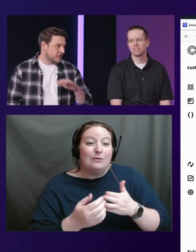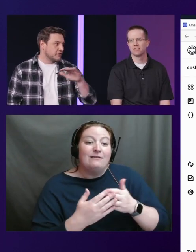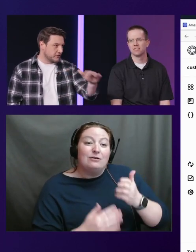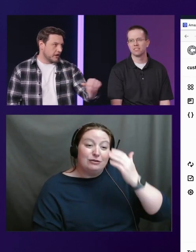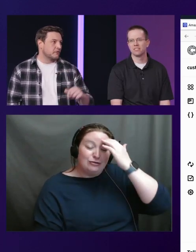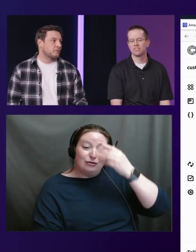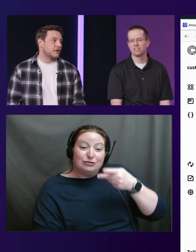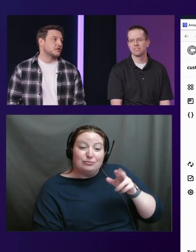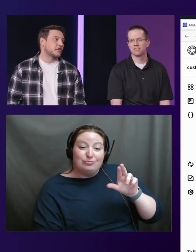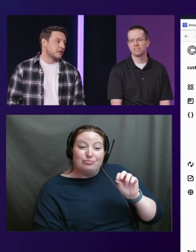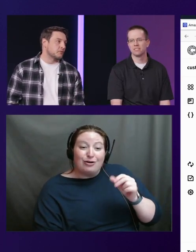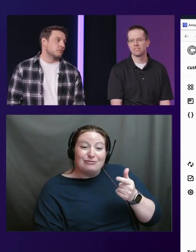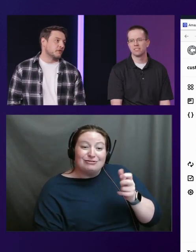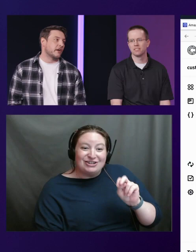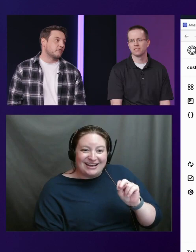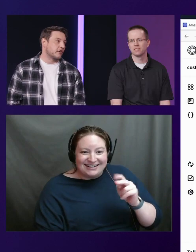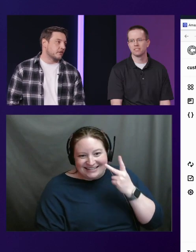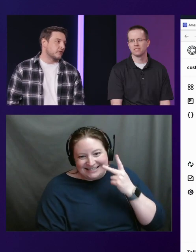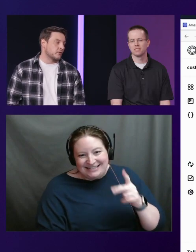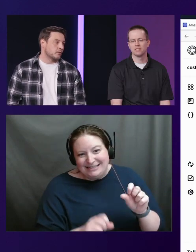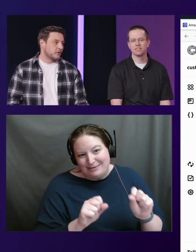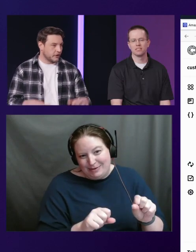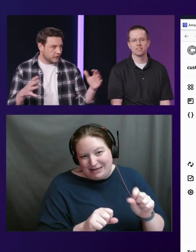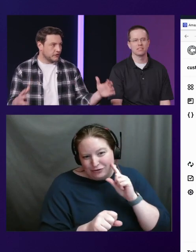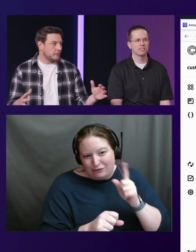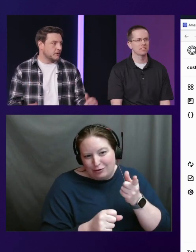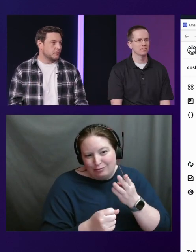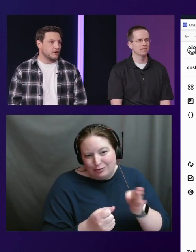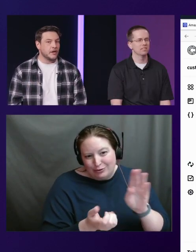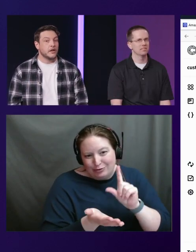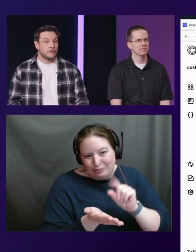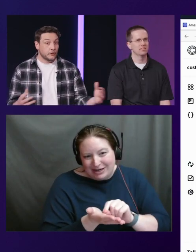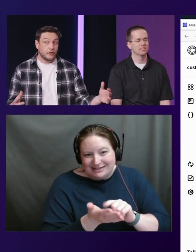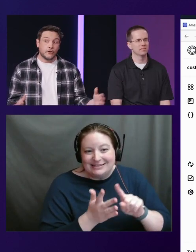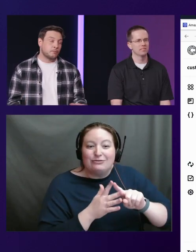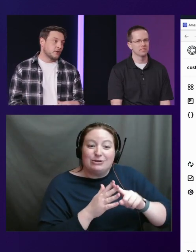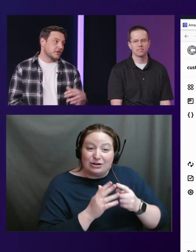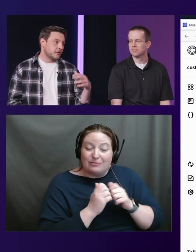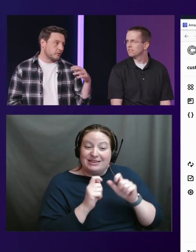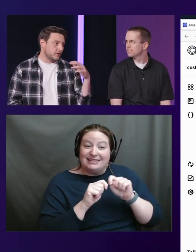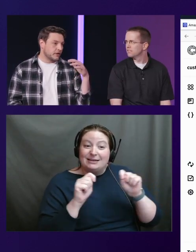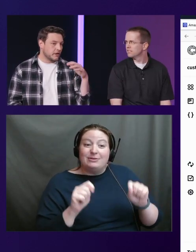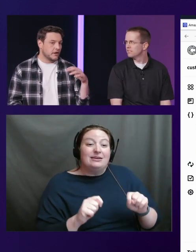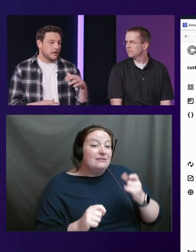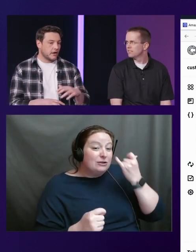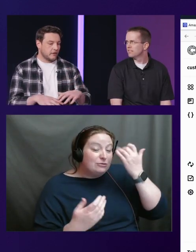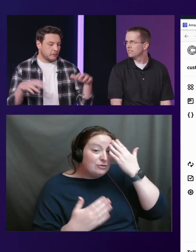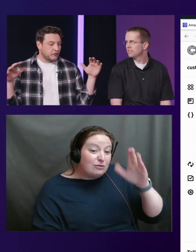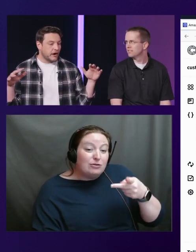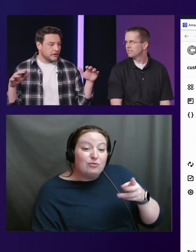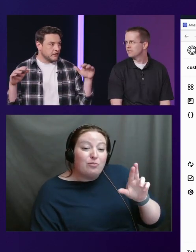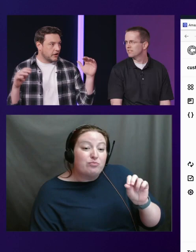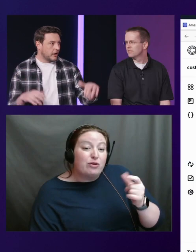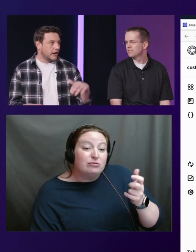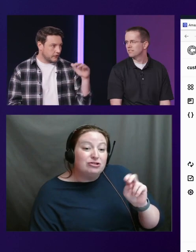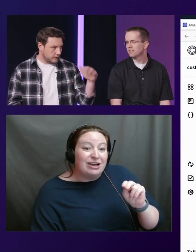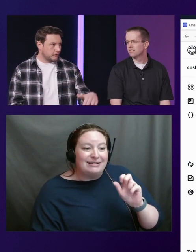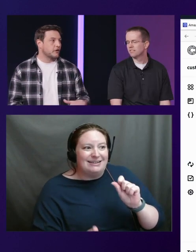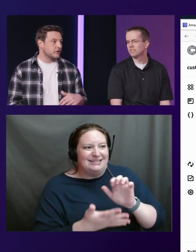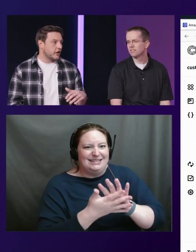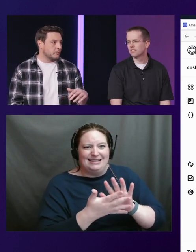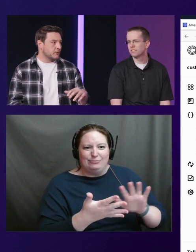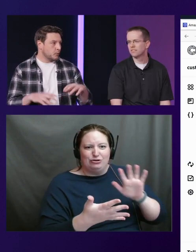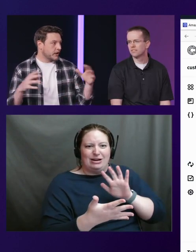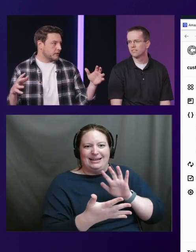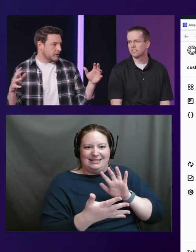is sees the kind of potential that the blueprints have for us. So we're starting out with these templates, but for those who don't know, Progen's a really kind of abstracted,